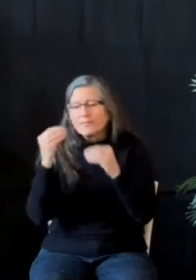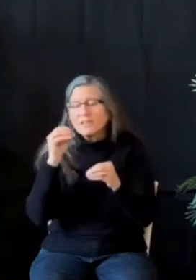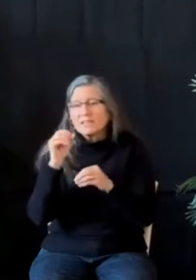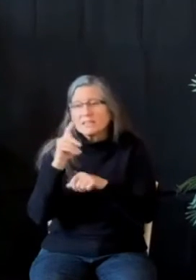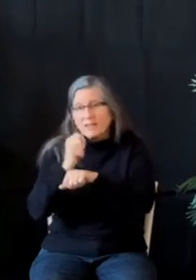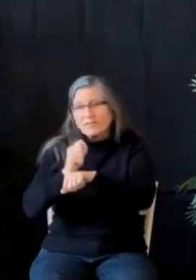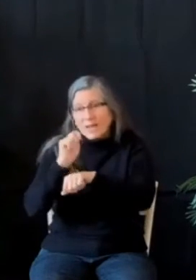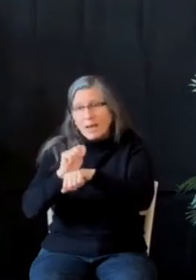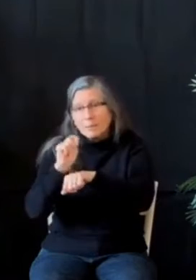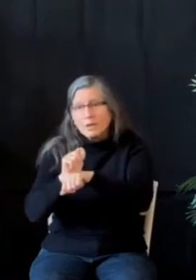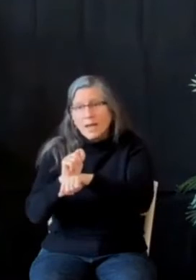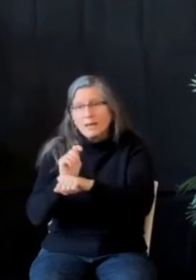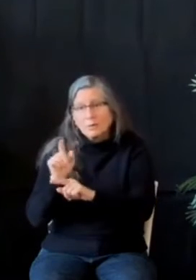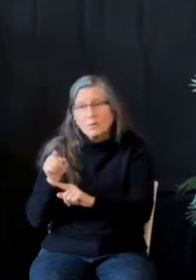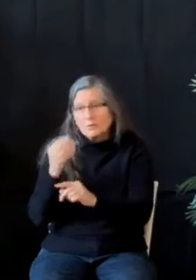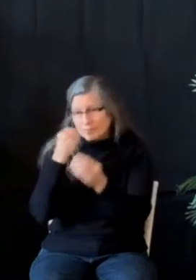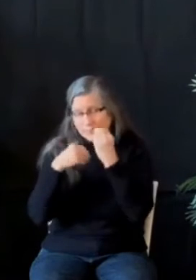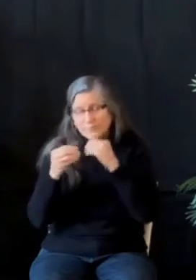of Tabernacles?